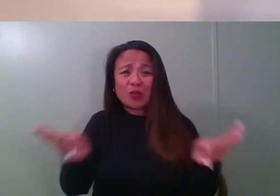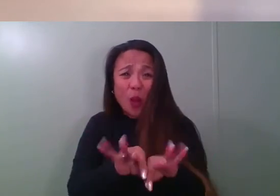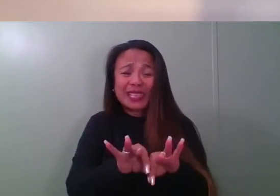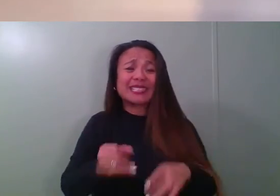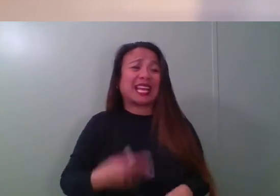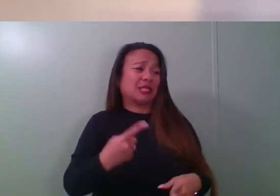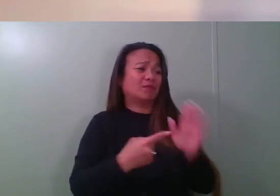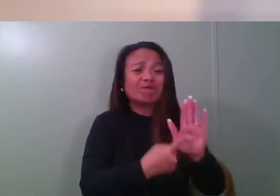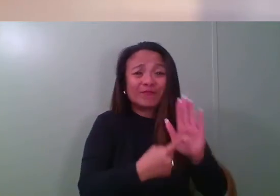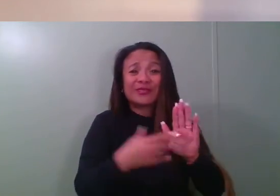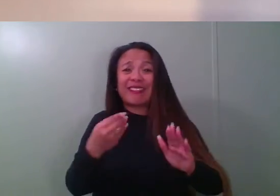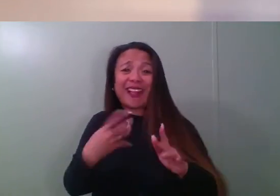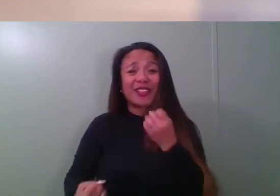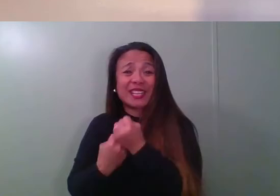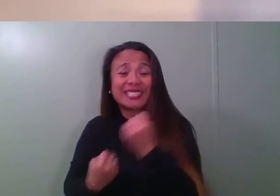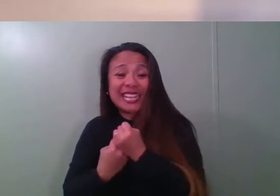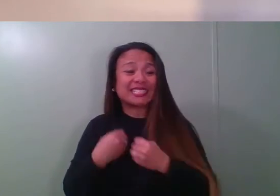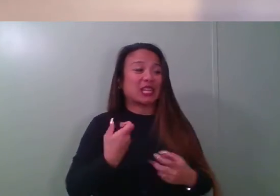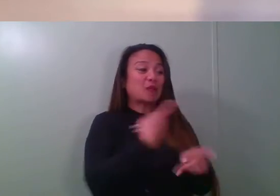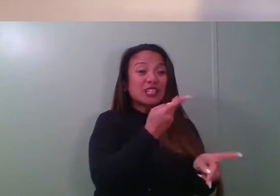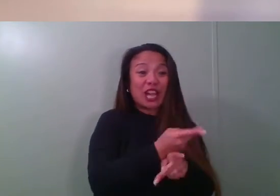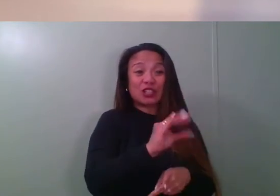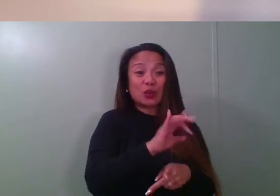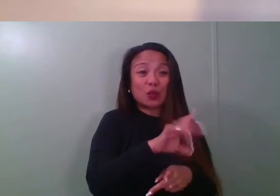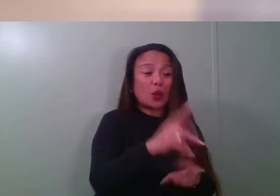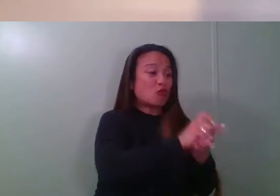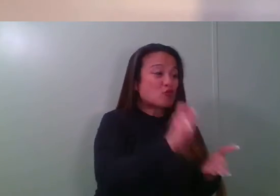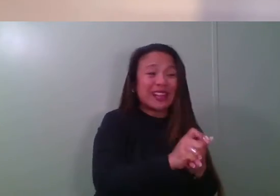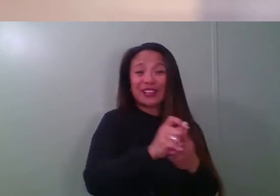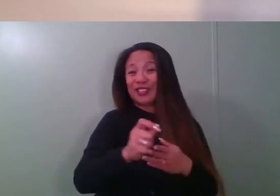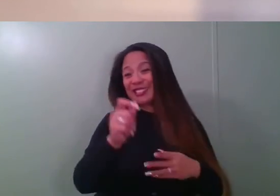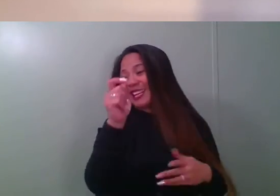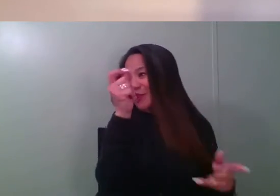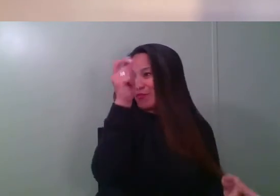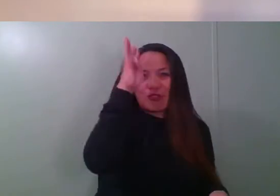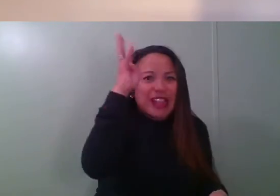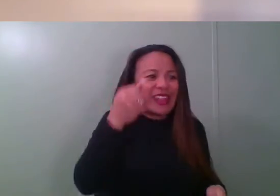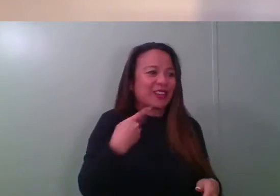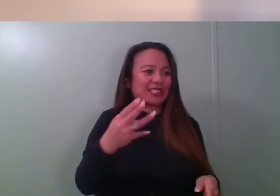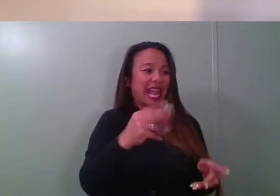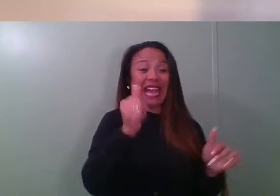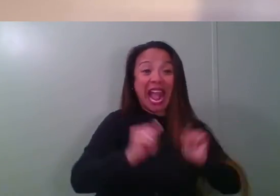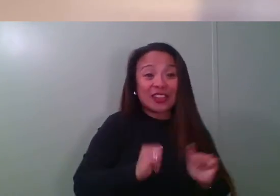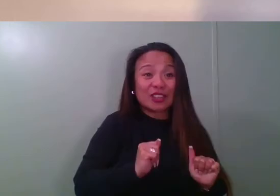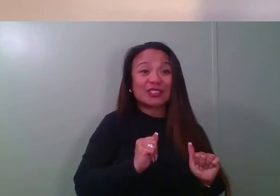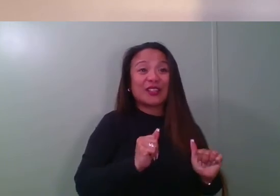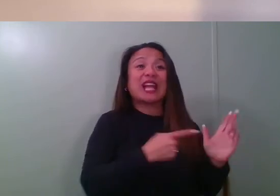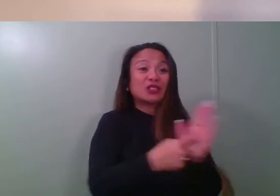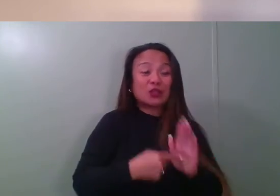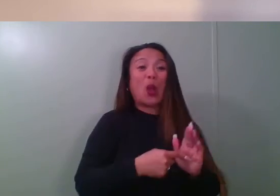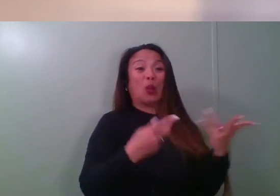representation and voice of advocacy. Production involved POC crew members, writers, directors, and actors that told